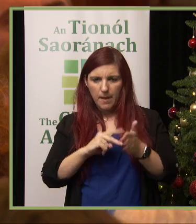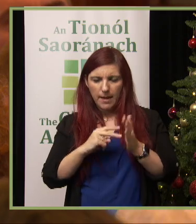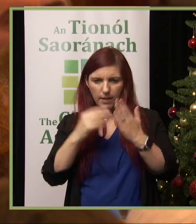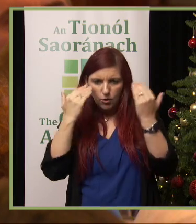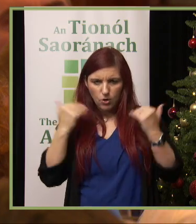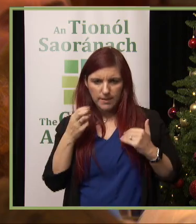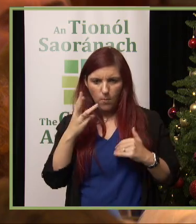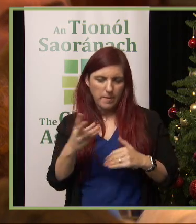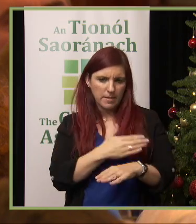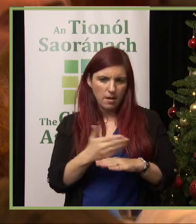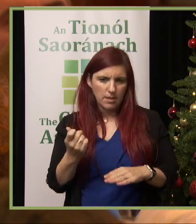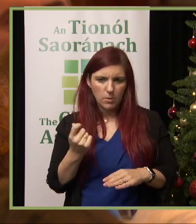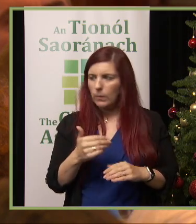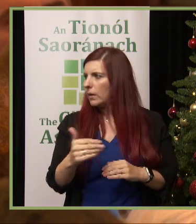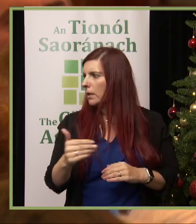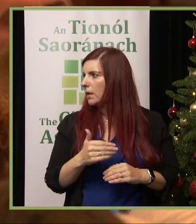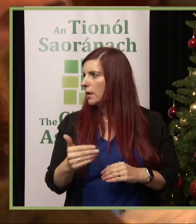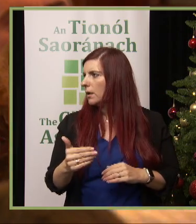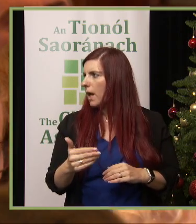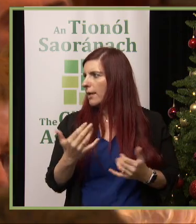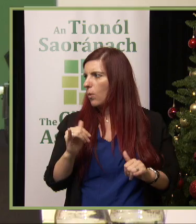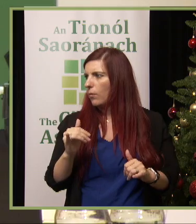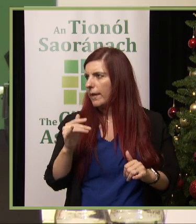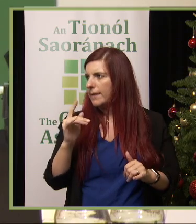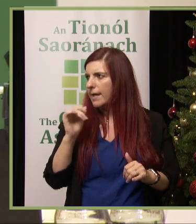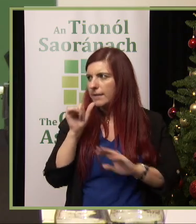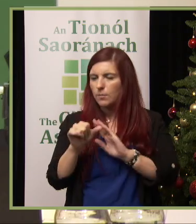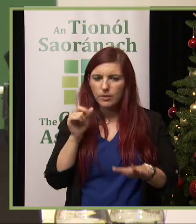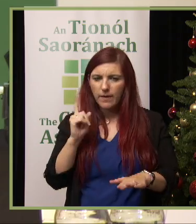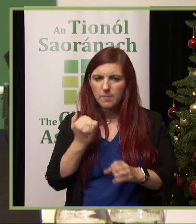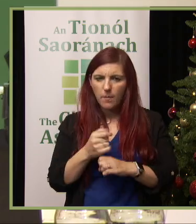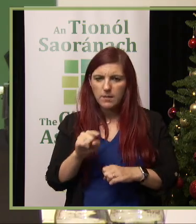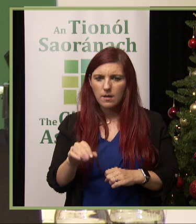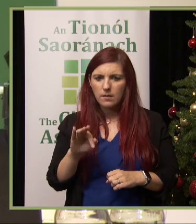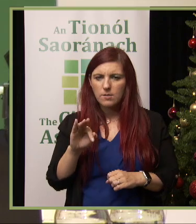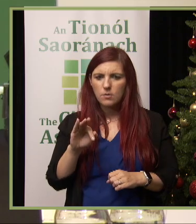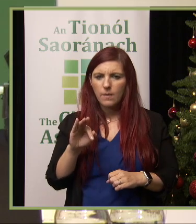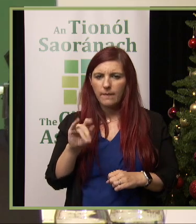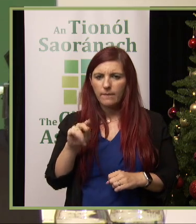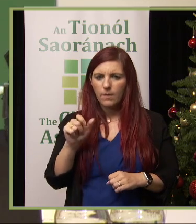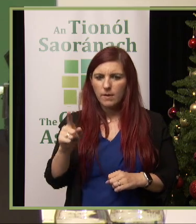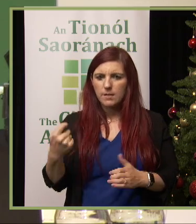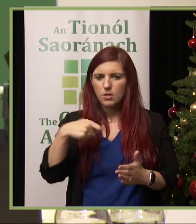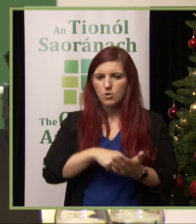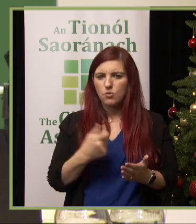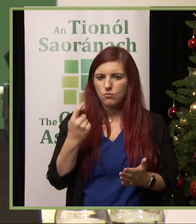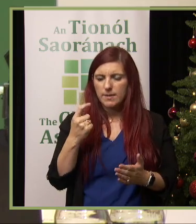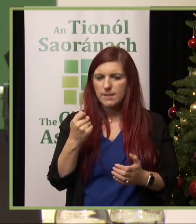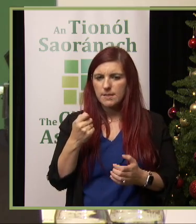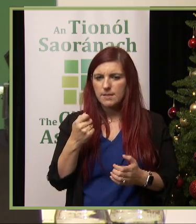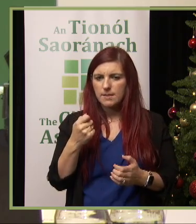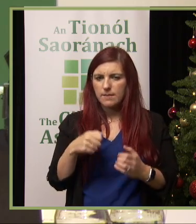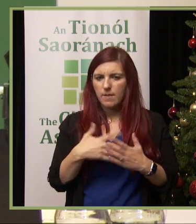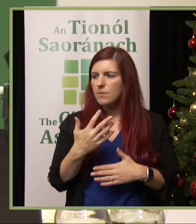on. Surely there's some expertise there. I don't know if someone's able to Fiona, I give us think the that view was on that. in addition to the recent developments, that's where it is.